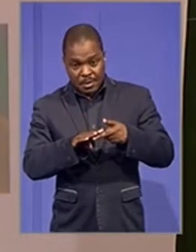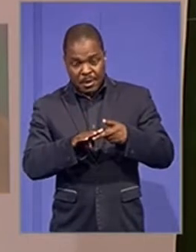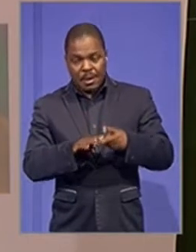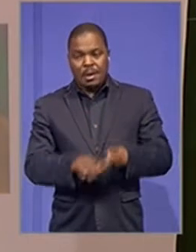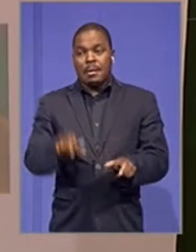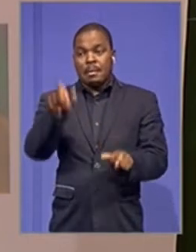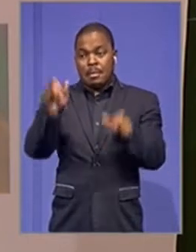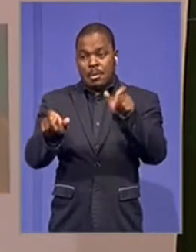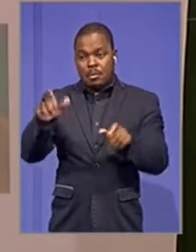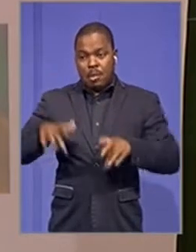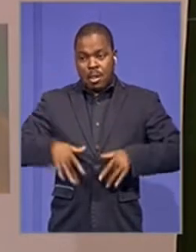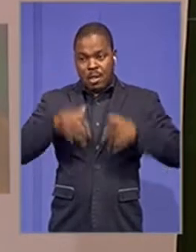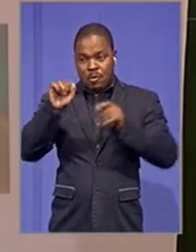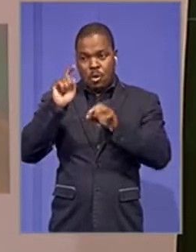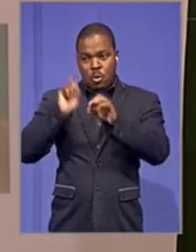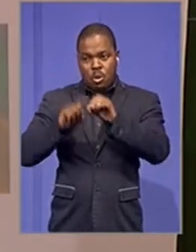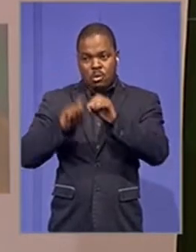of life of our people,